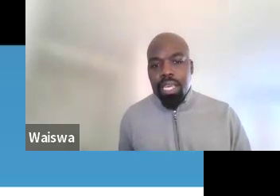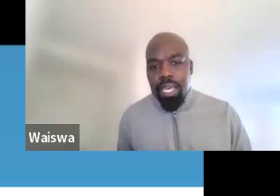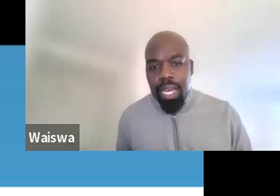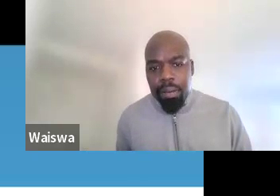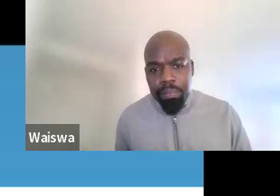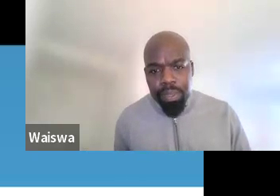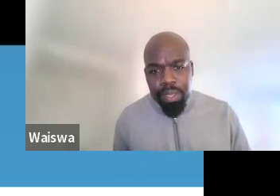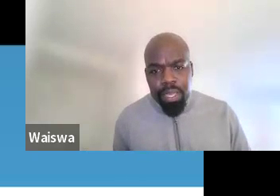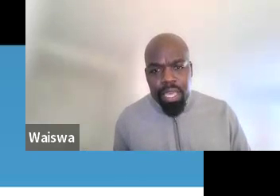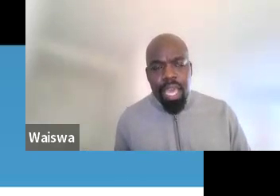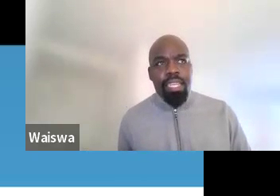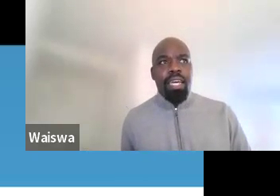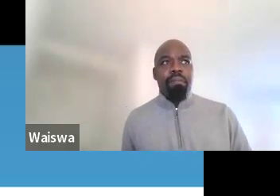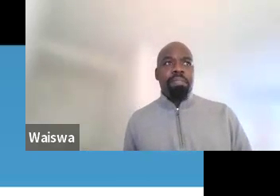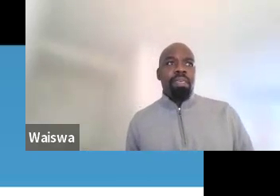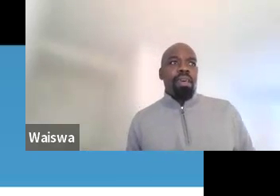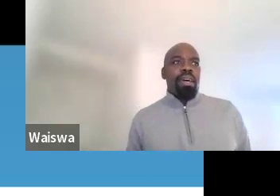it. You